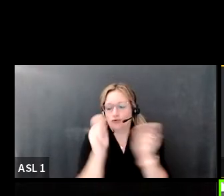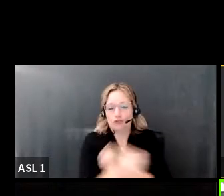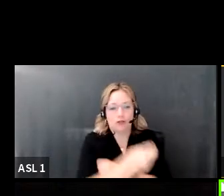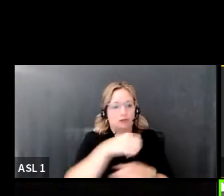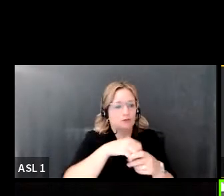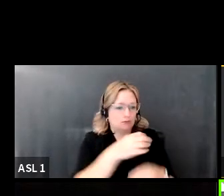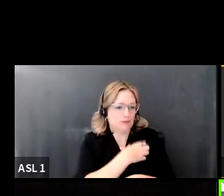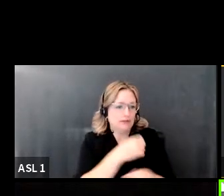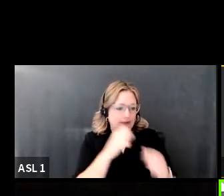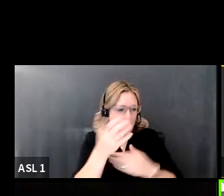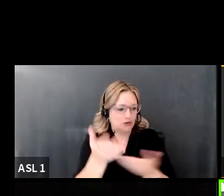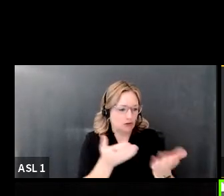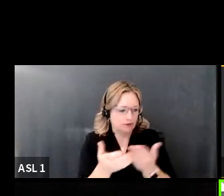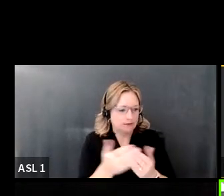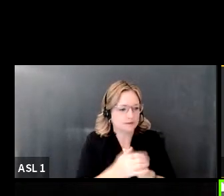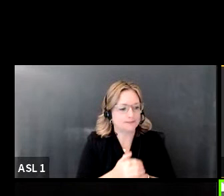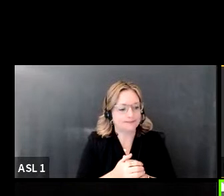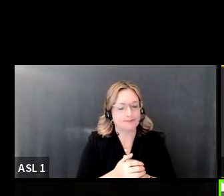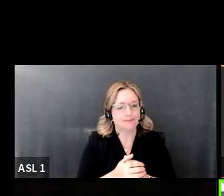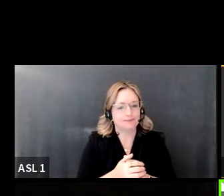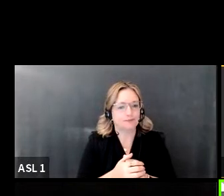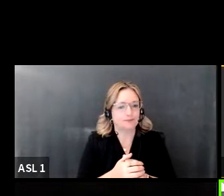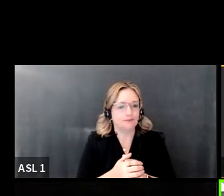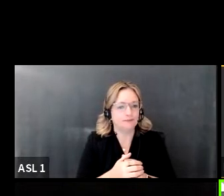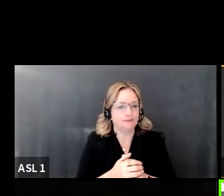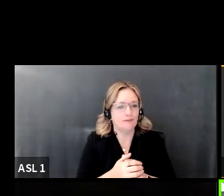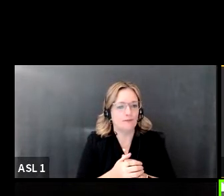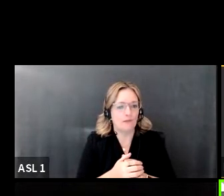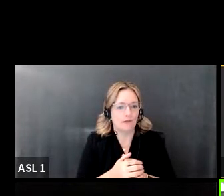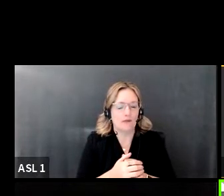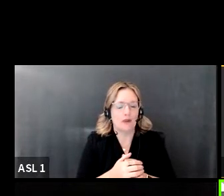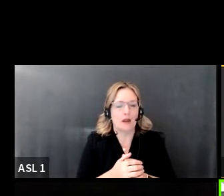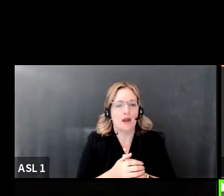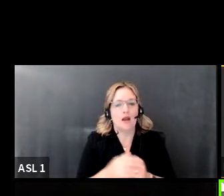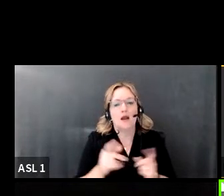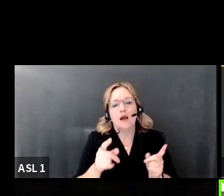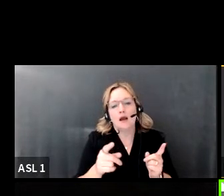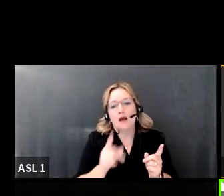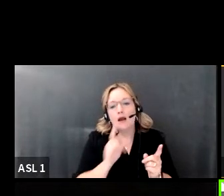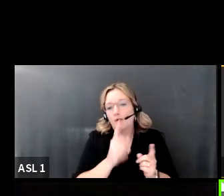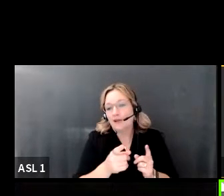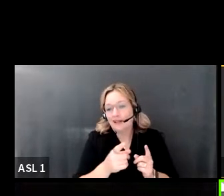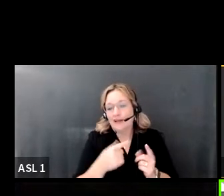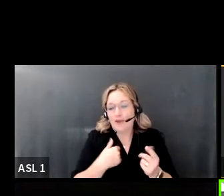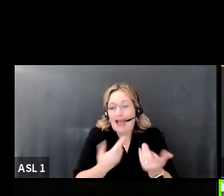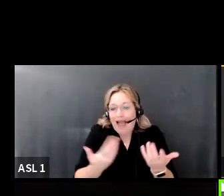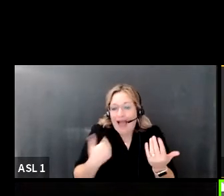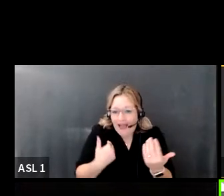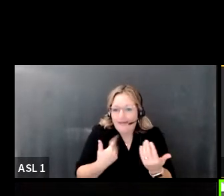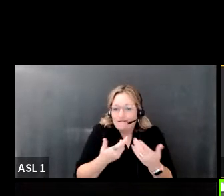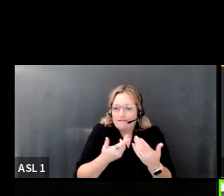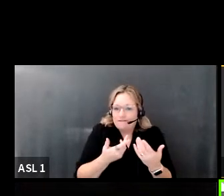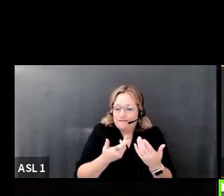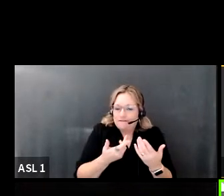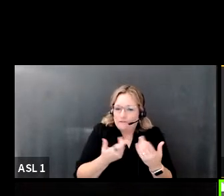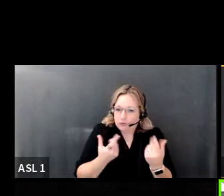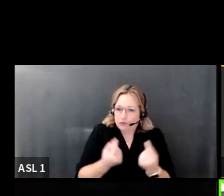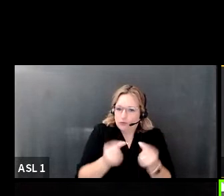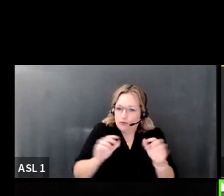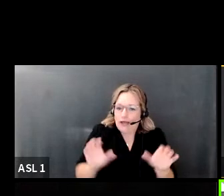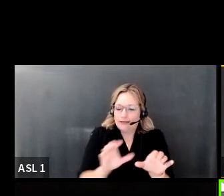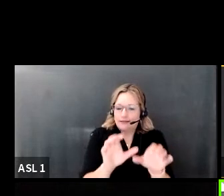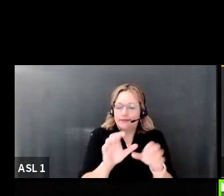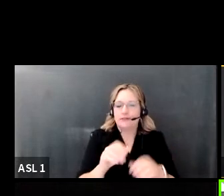service i won't repeat my answer to your first question but all of that are trust building efforts we brought in ruben